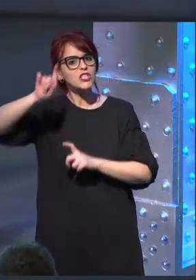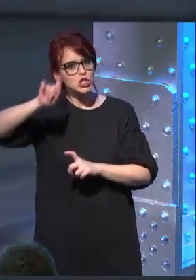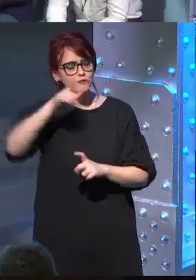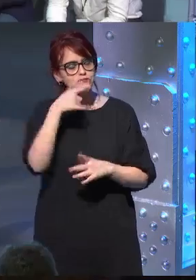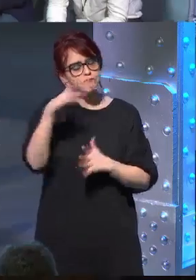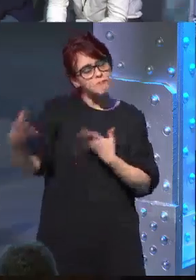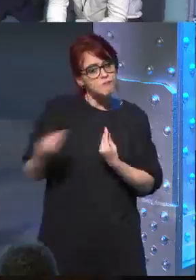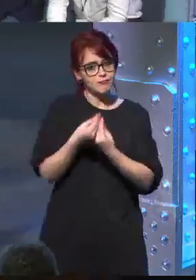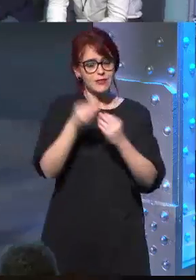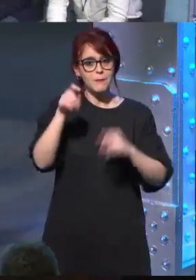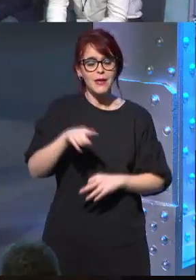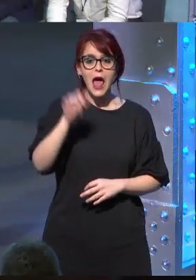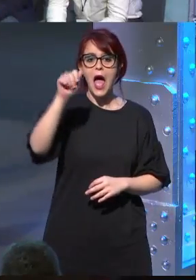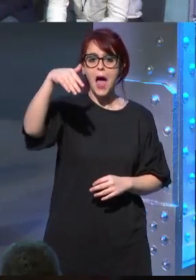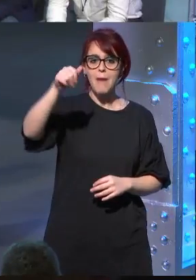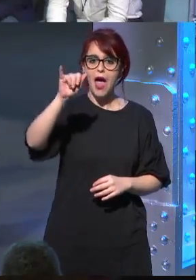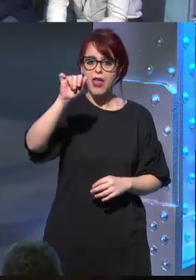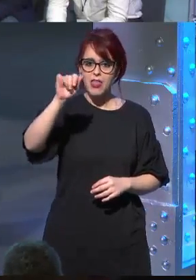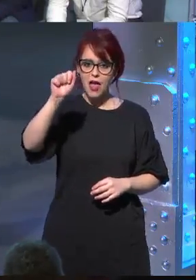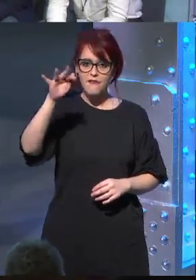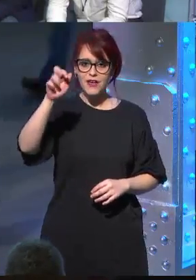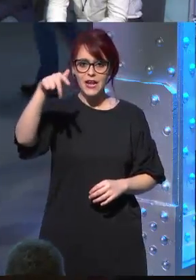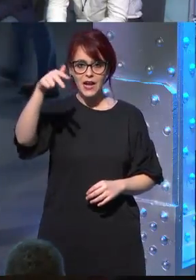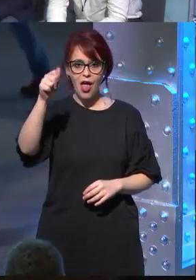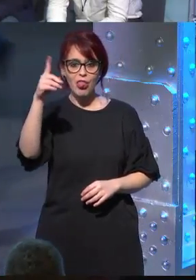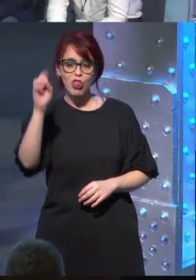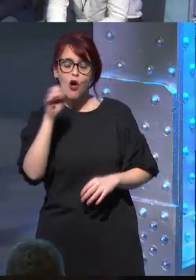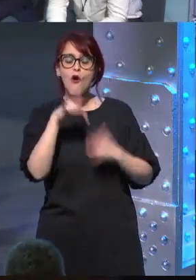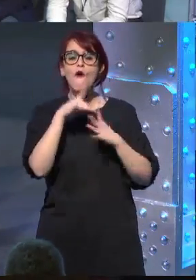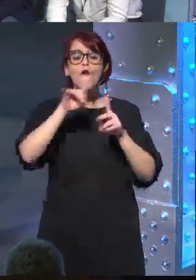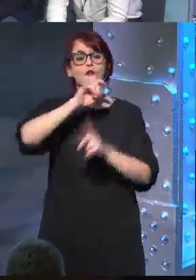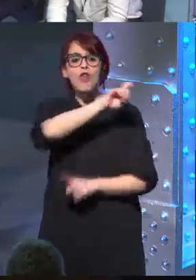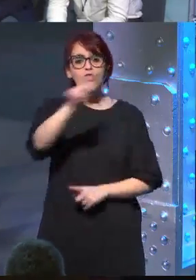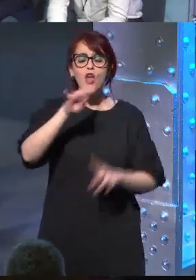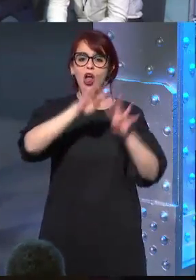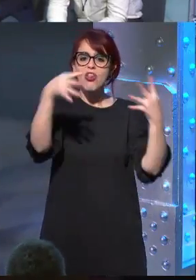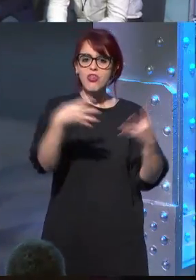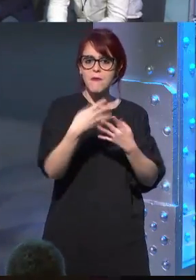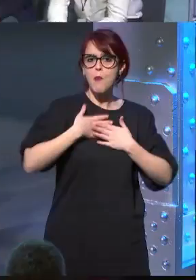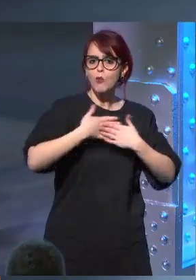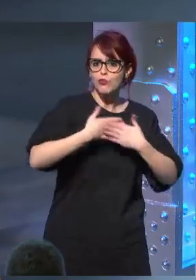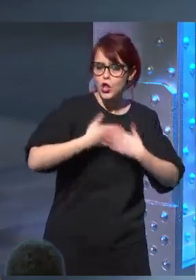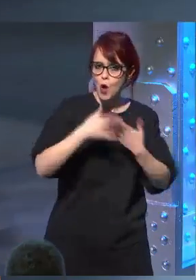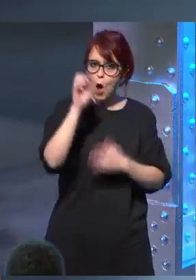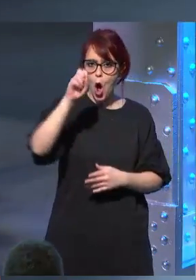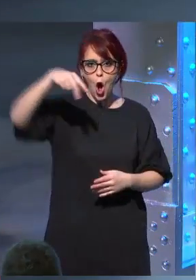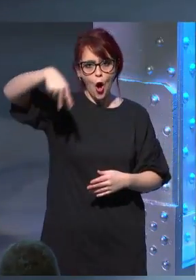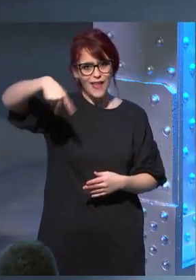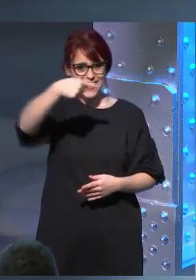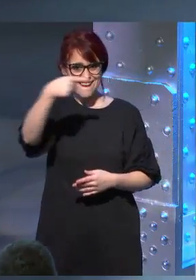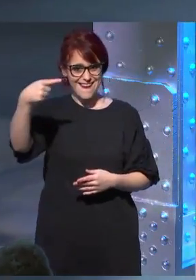advisor for teachers and parents in e-learning projects. We also have Amalia Fernando. She comes from the